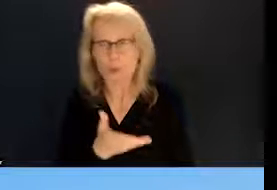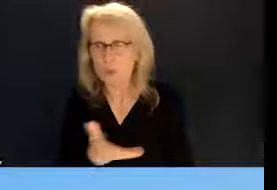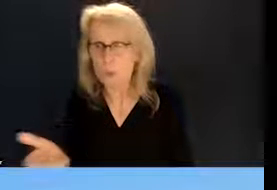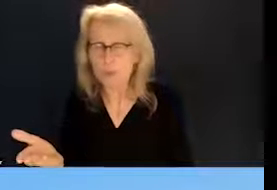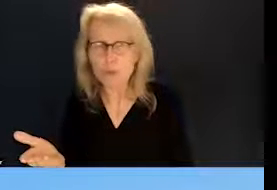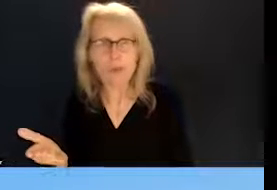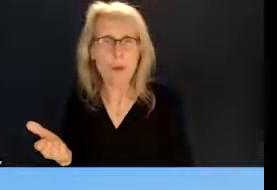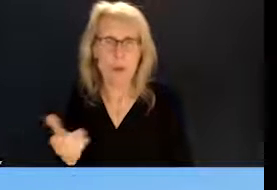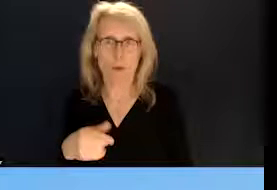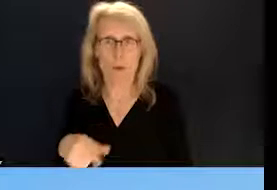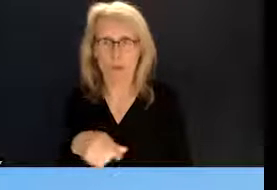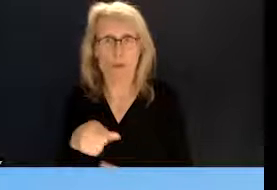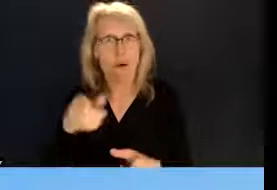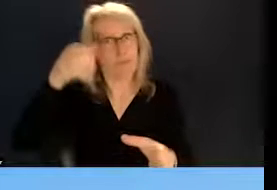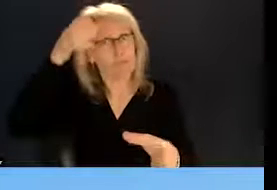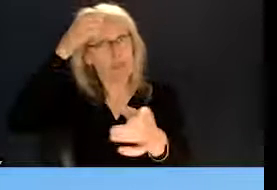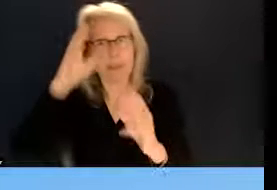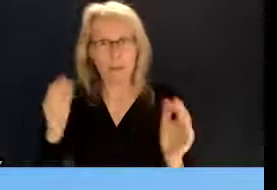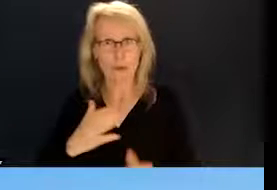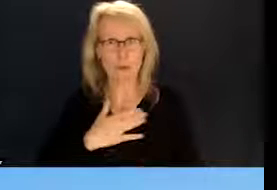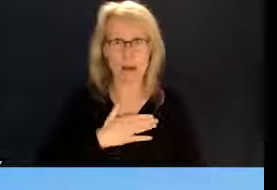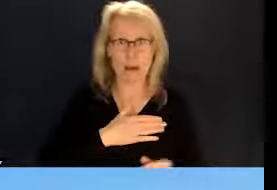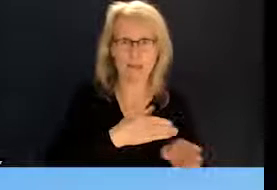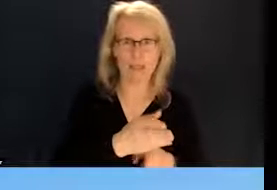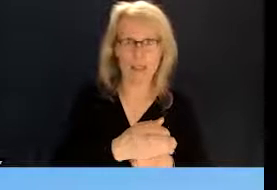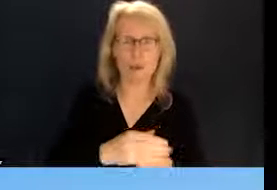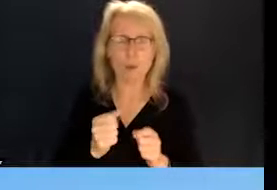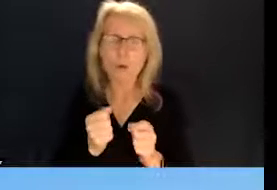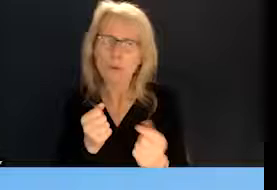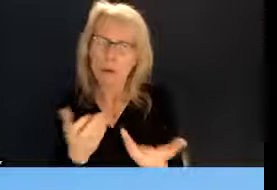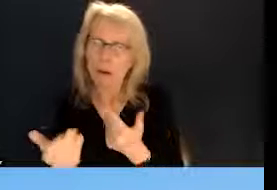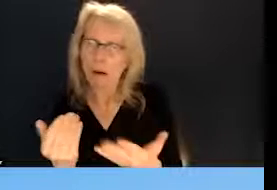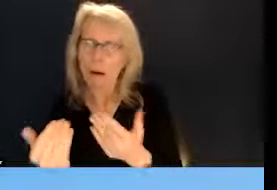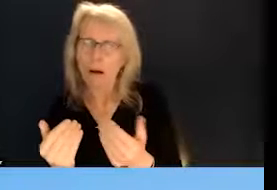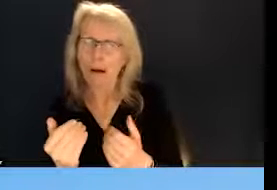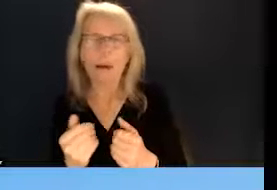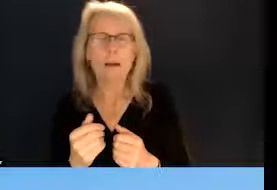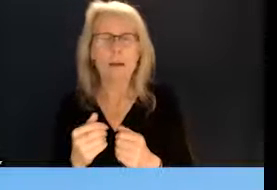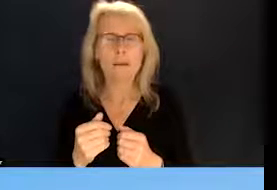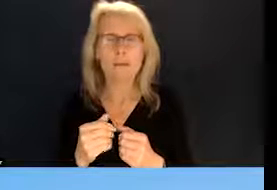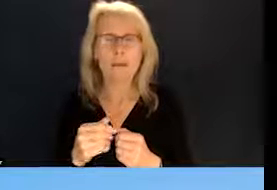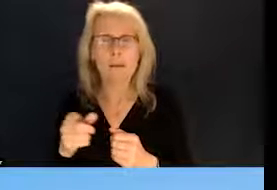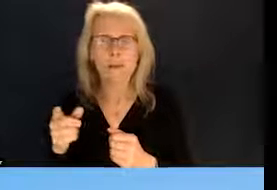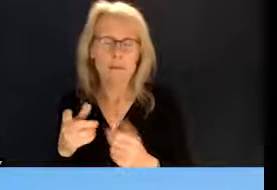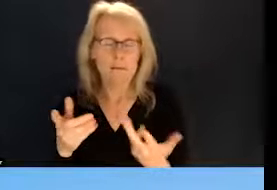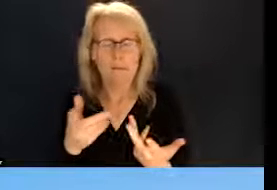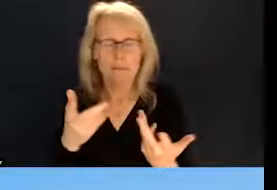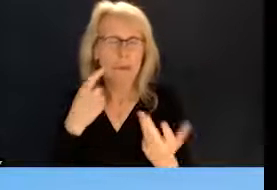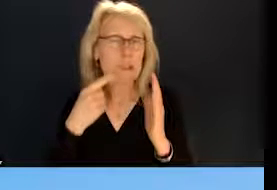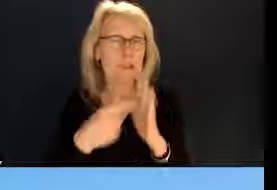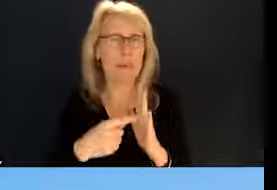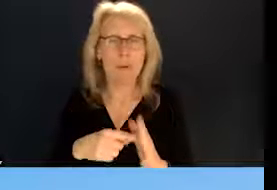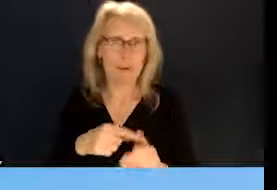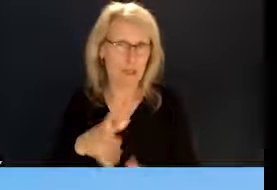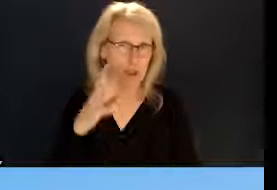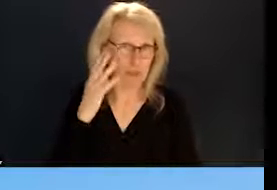a lot more than I do. So then that way I can be well versed. When they're like, all right, Chris, you know what to say, right? Anybody who is been